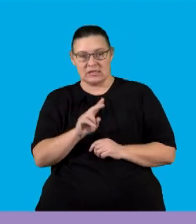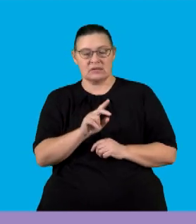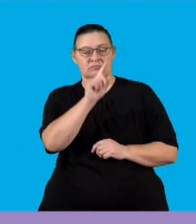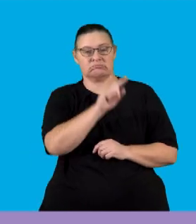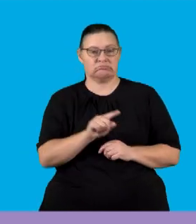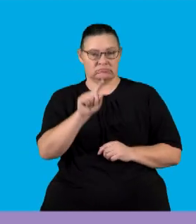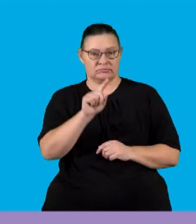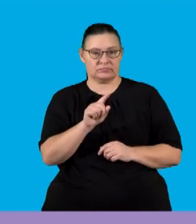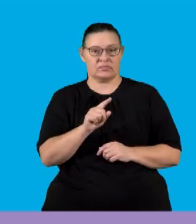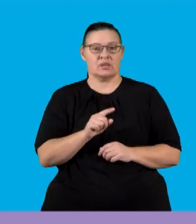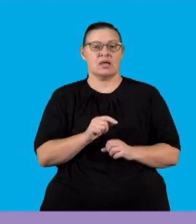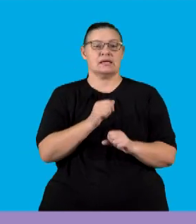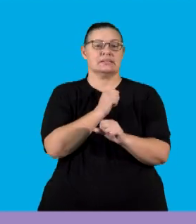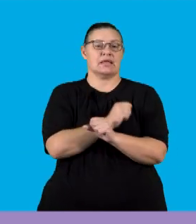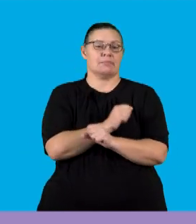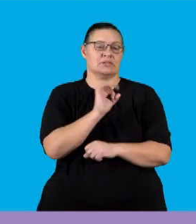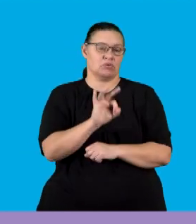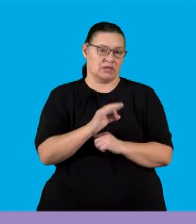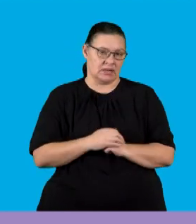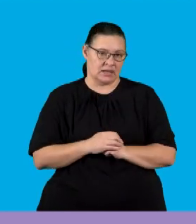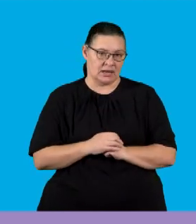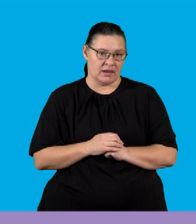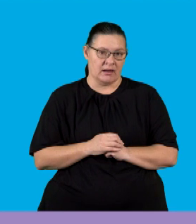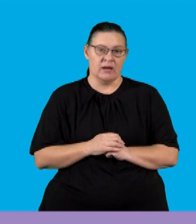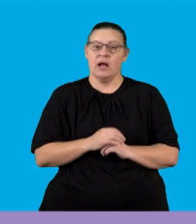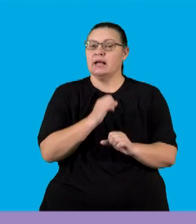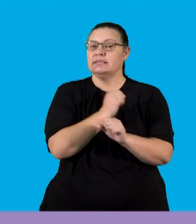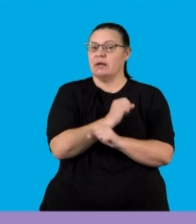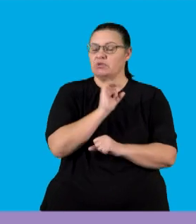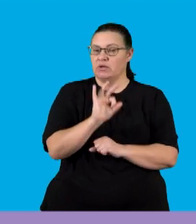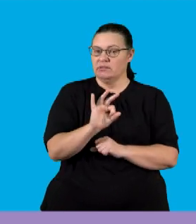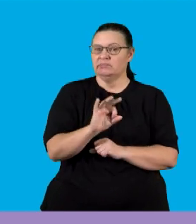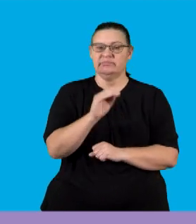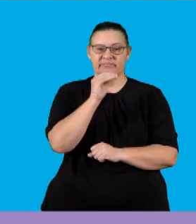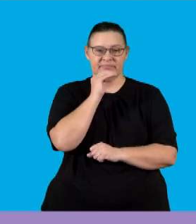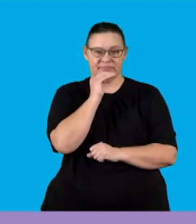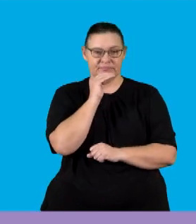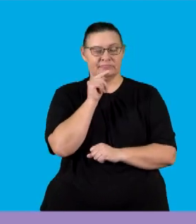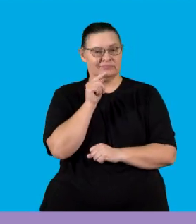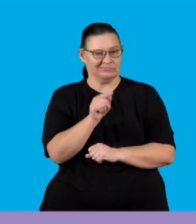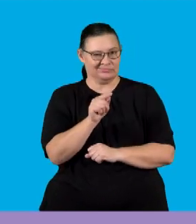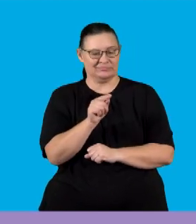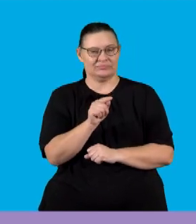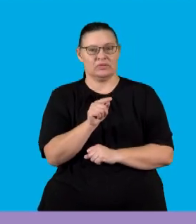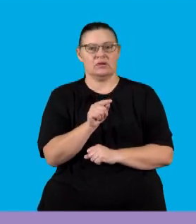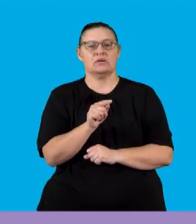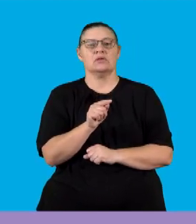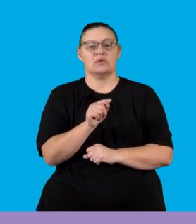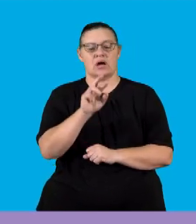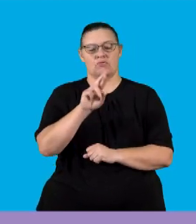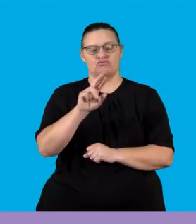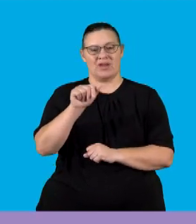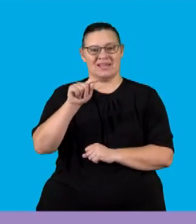that this is a ratio. Now, let's see if it is a constant ratio, because from term 2 to